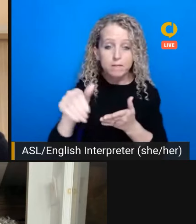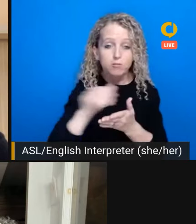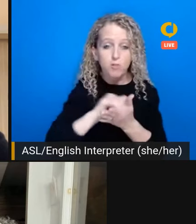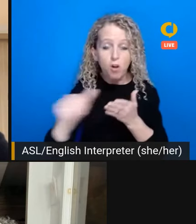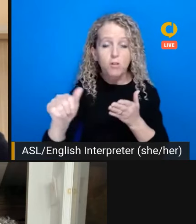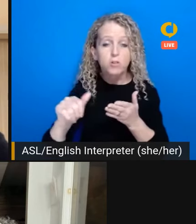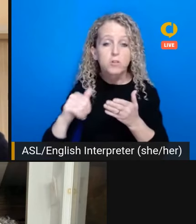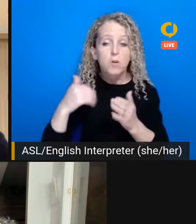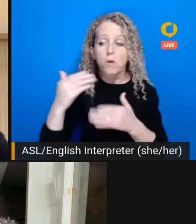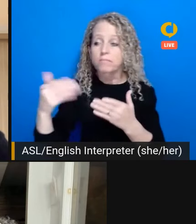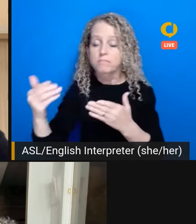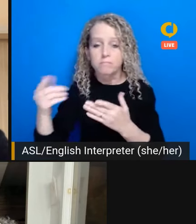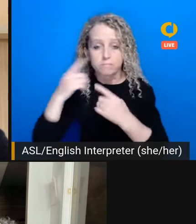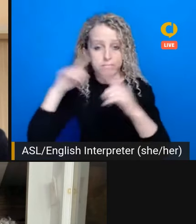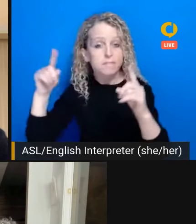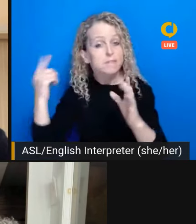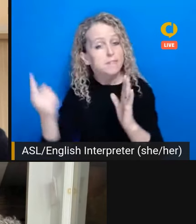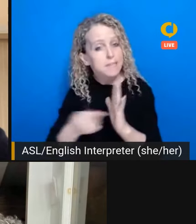best predictors